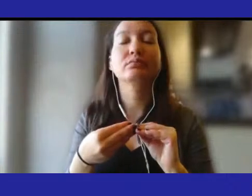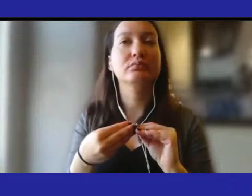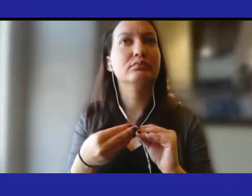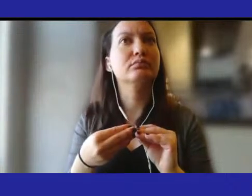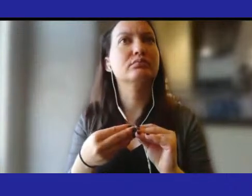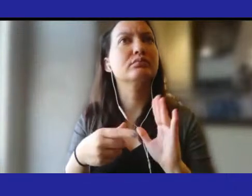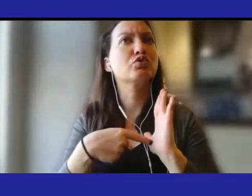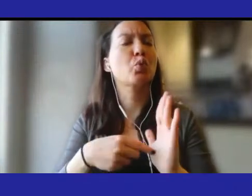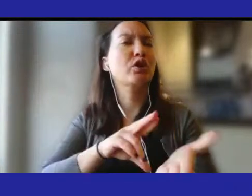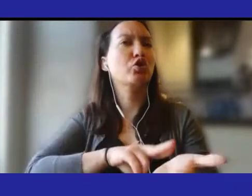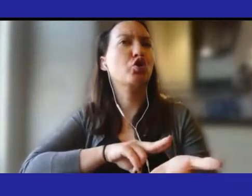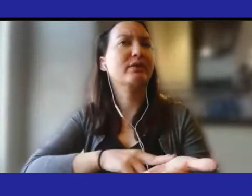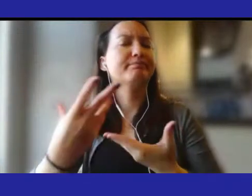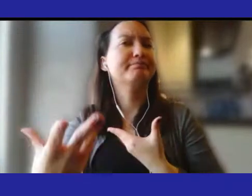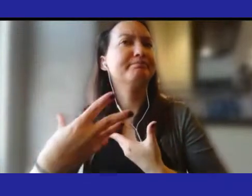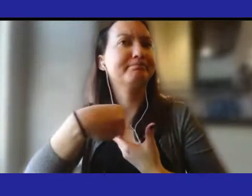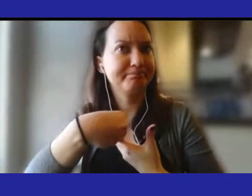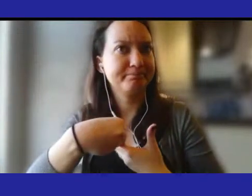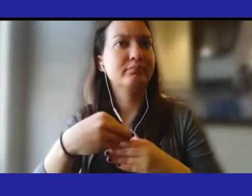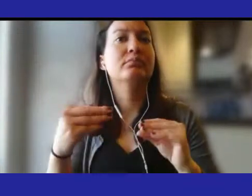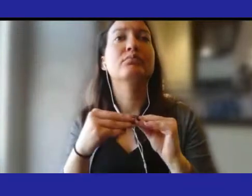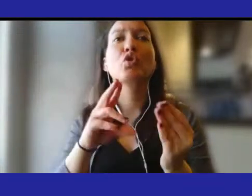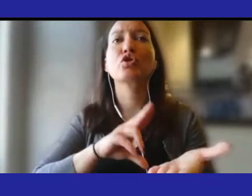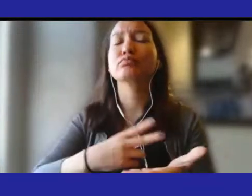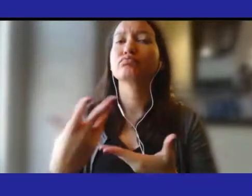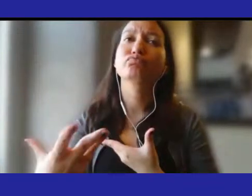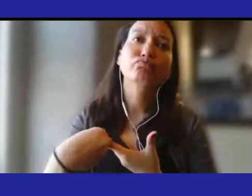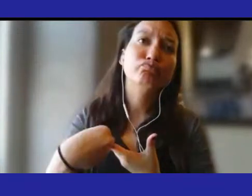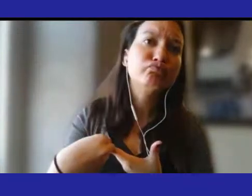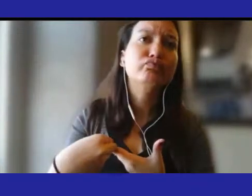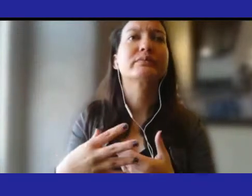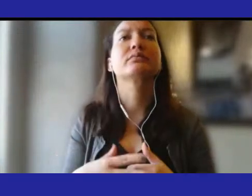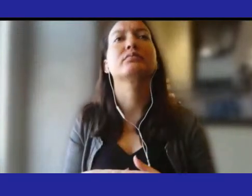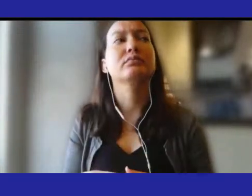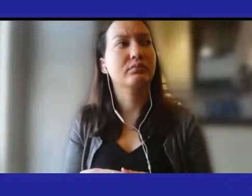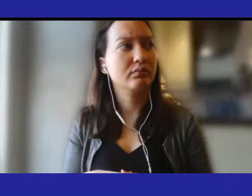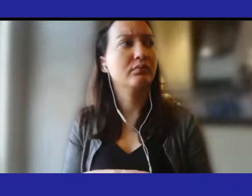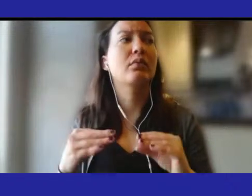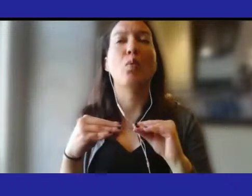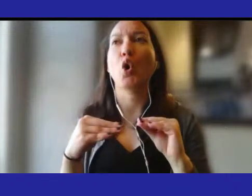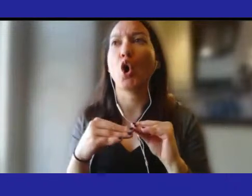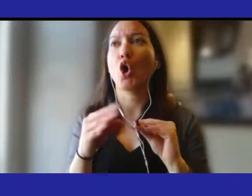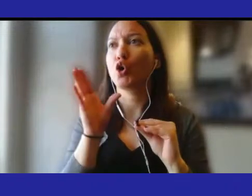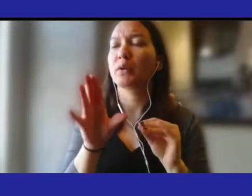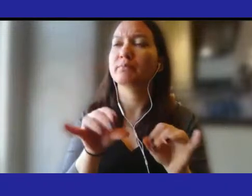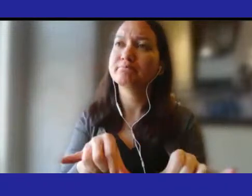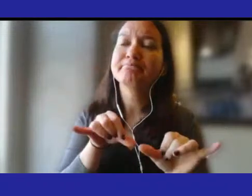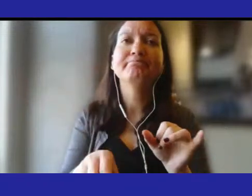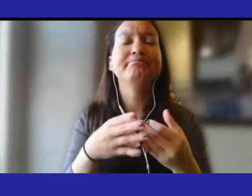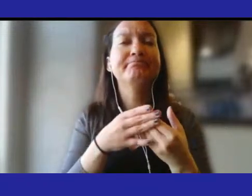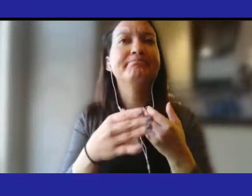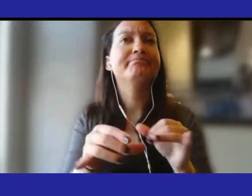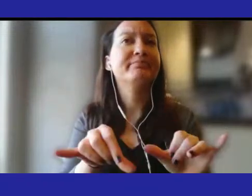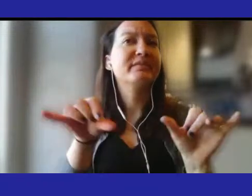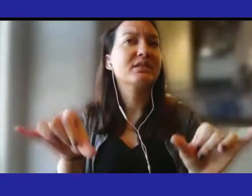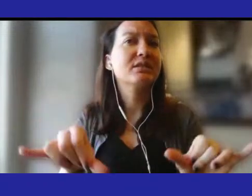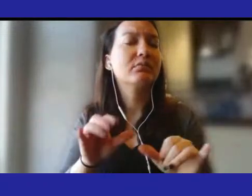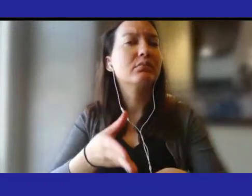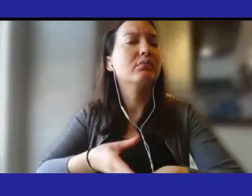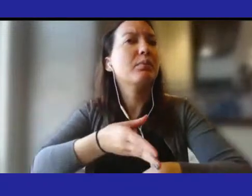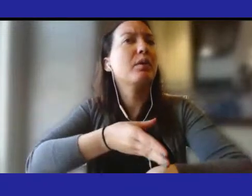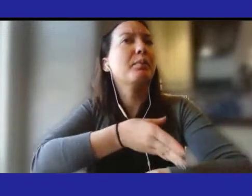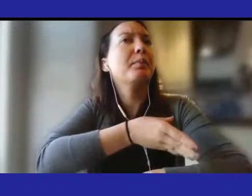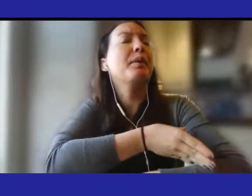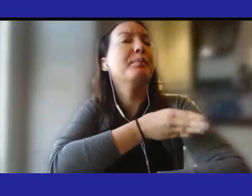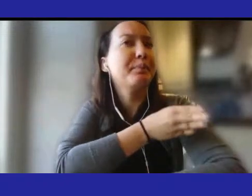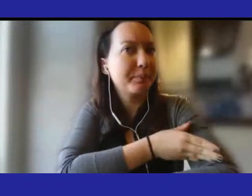nursing engagement. And the more our nurses are engaged, the more that they will stay within the system as they grow and they develop throughout